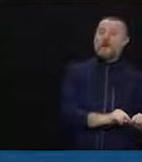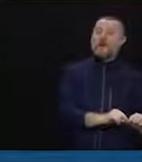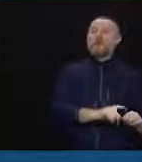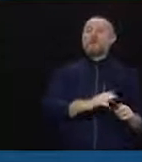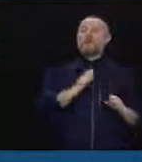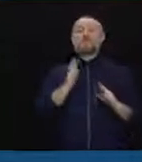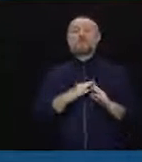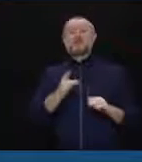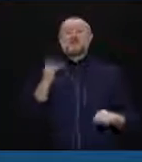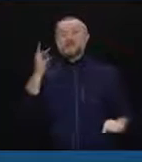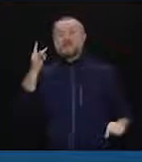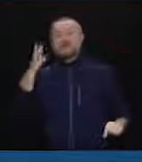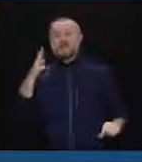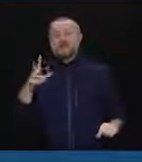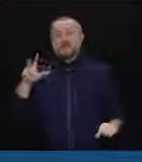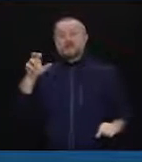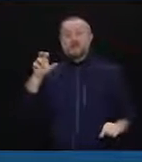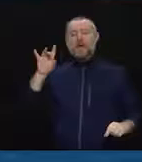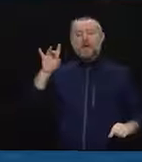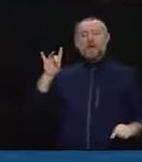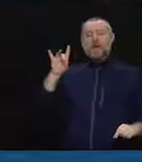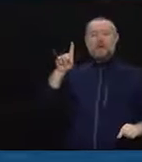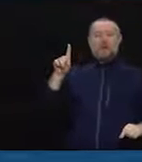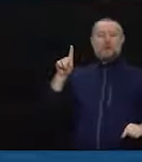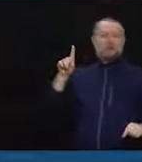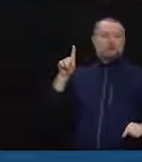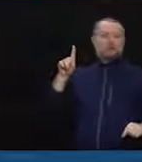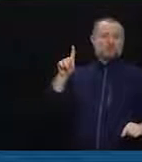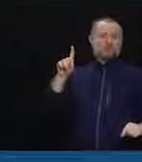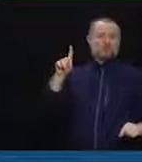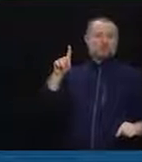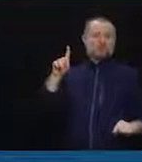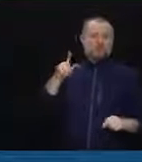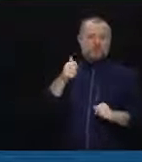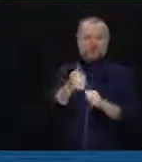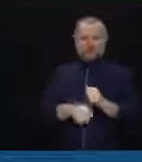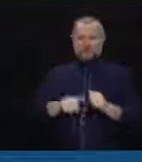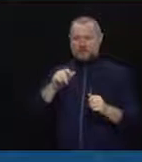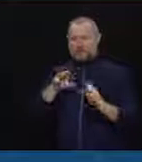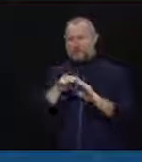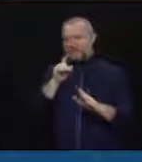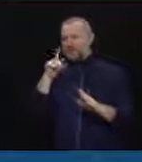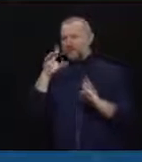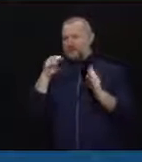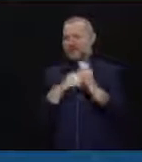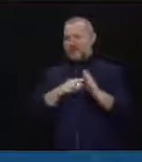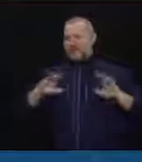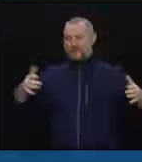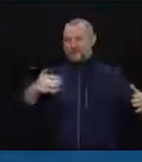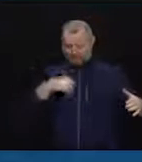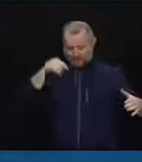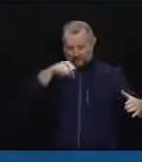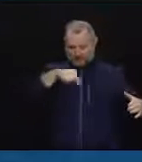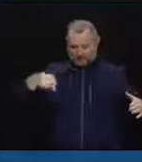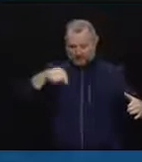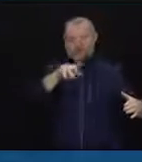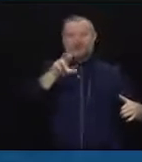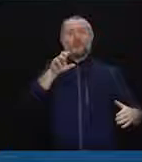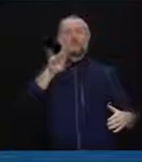was 381 per 100,000. That's incredible. That was one of the highest in the